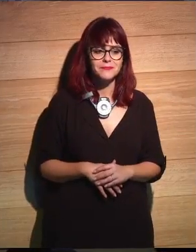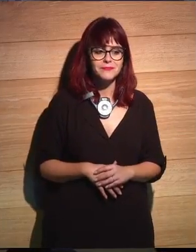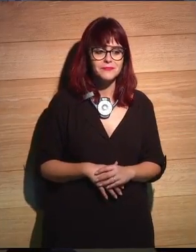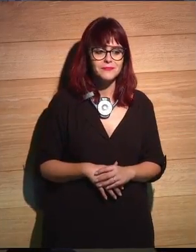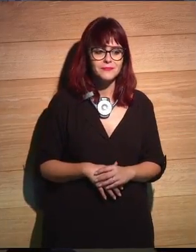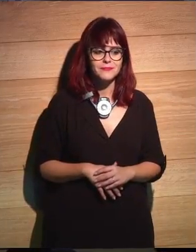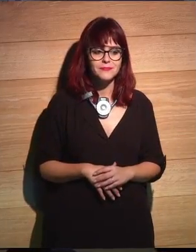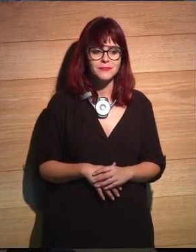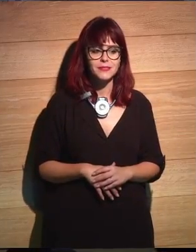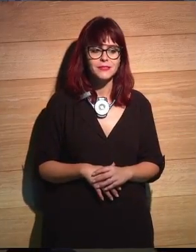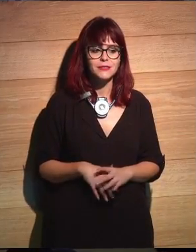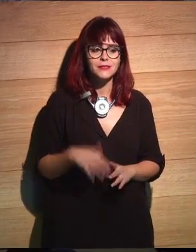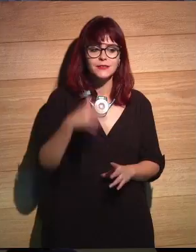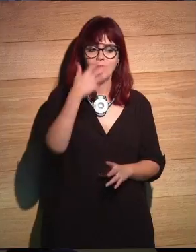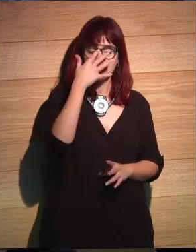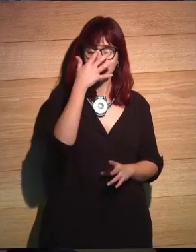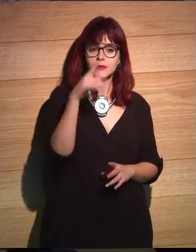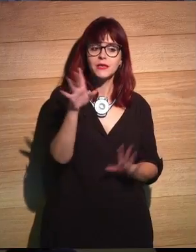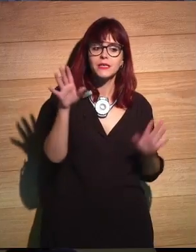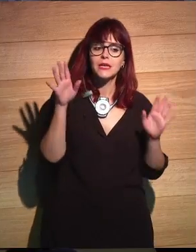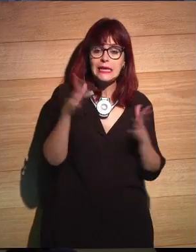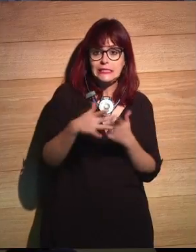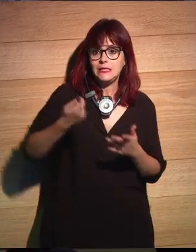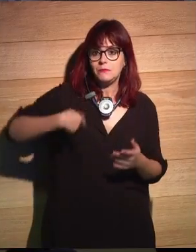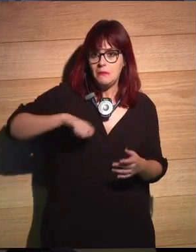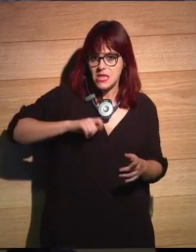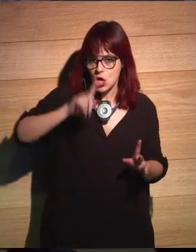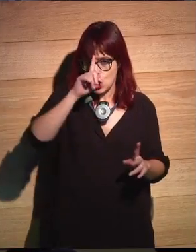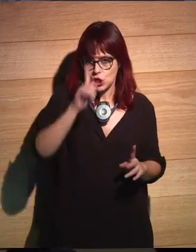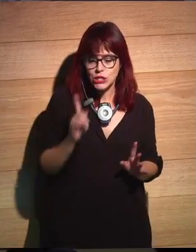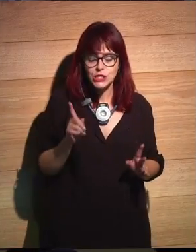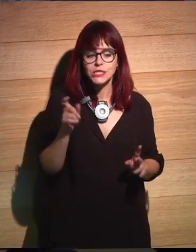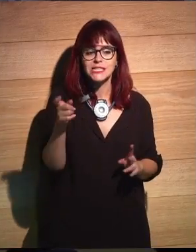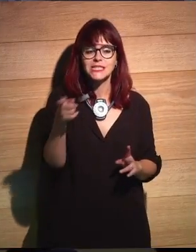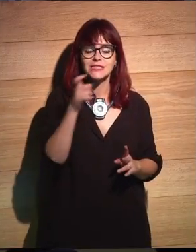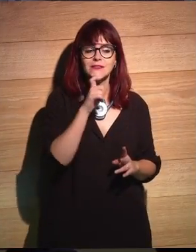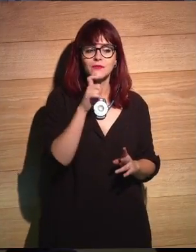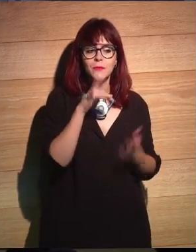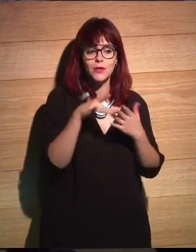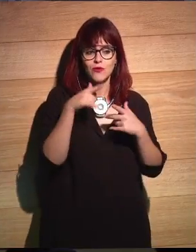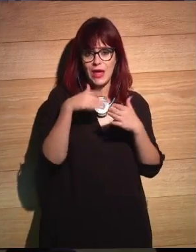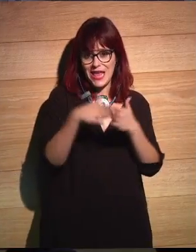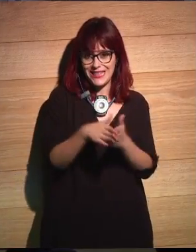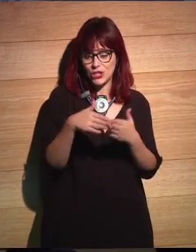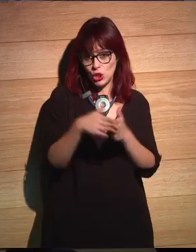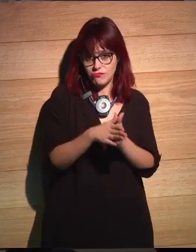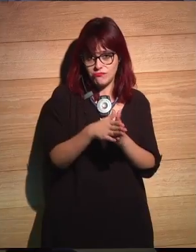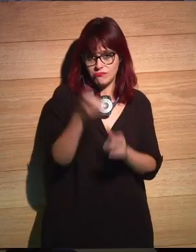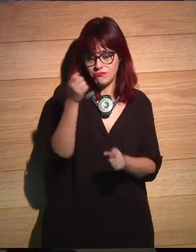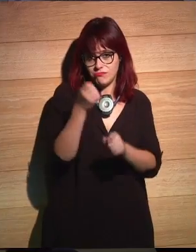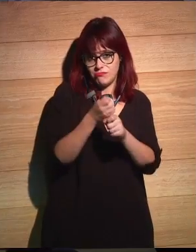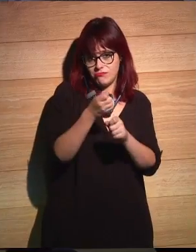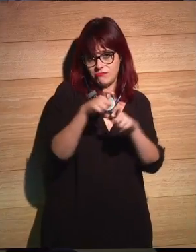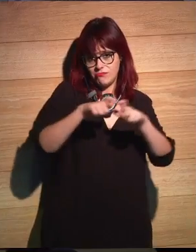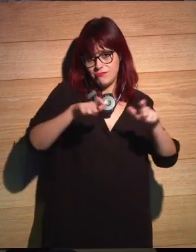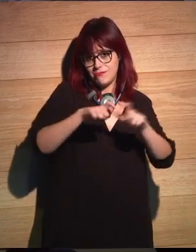then they have, I don't know what it's like in Spain. I worked with editors for a couple of years